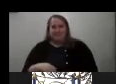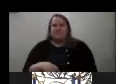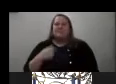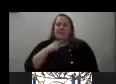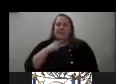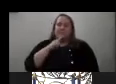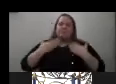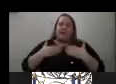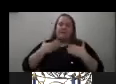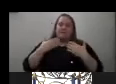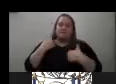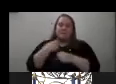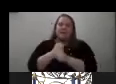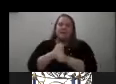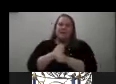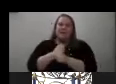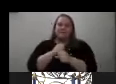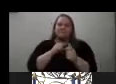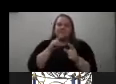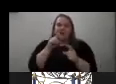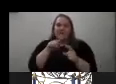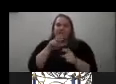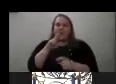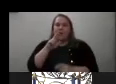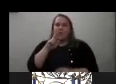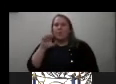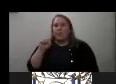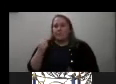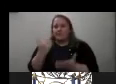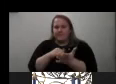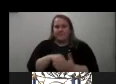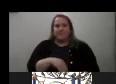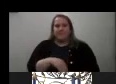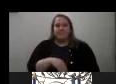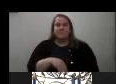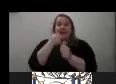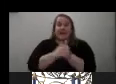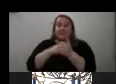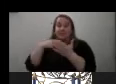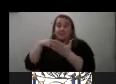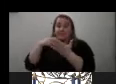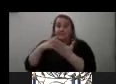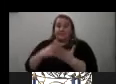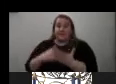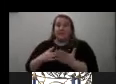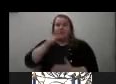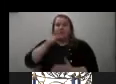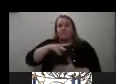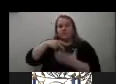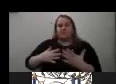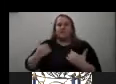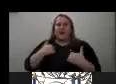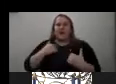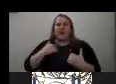happy that we got to make jewels, rubies again. And each of the dancers, the female dancers' skirts have